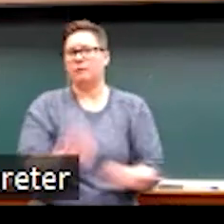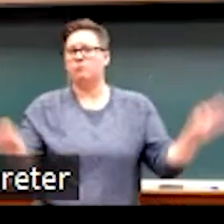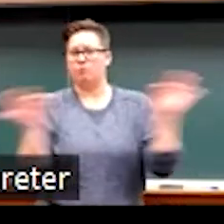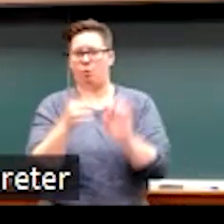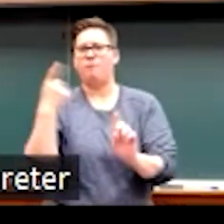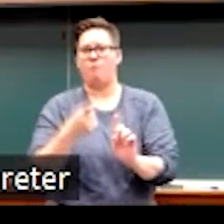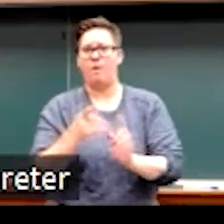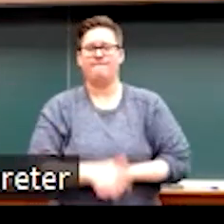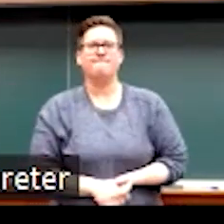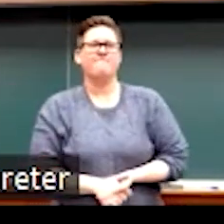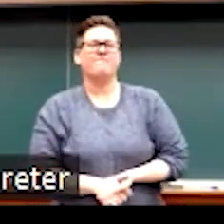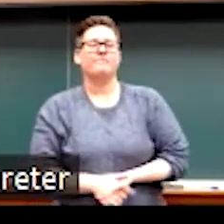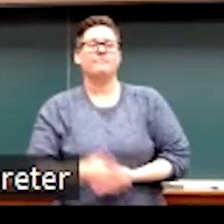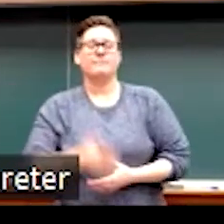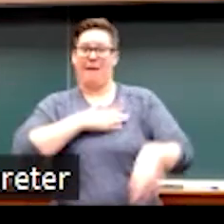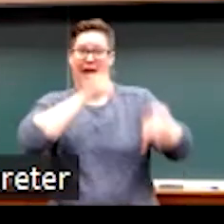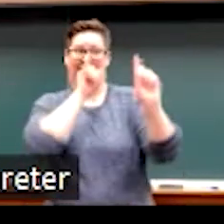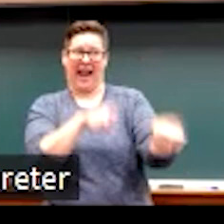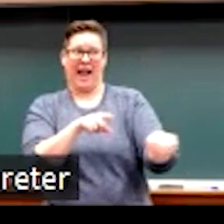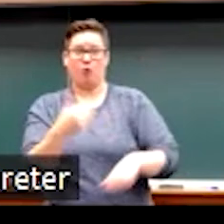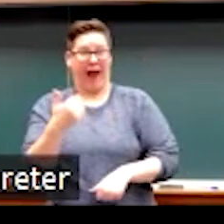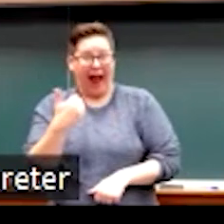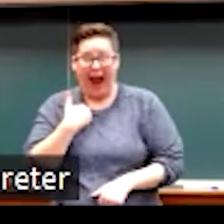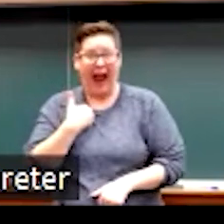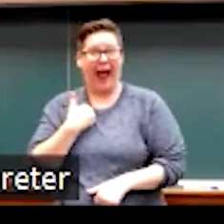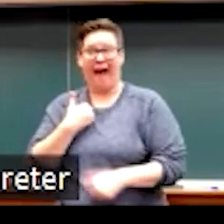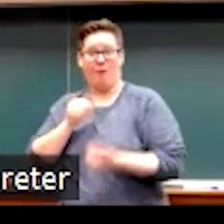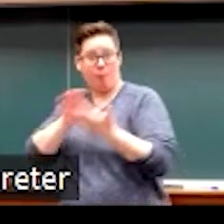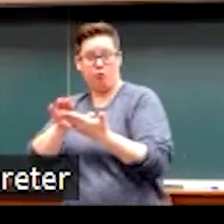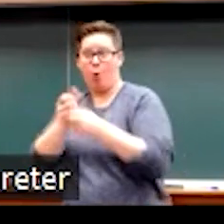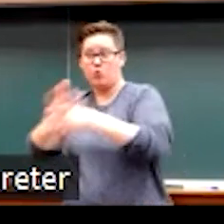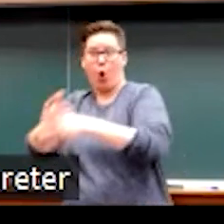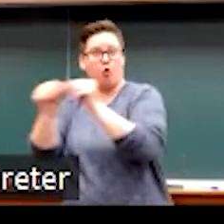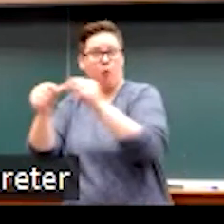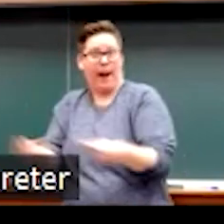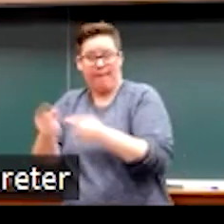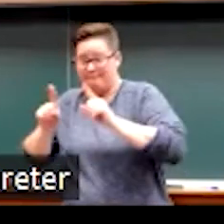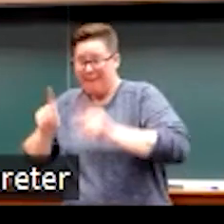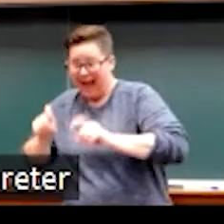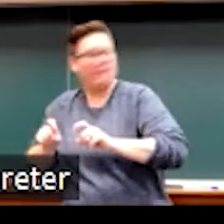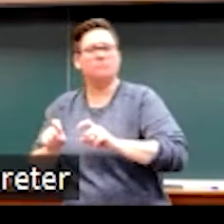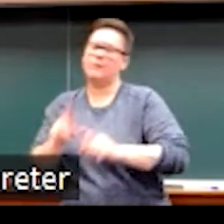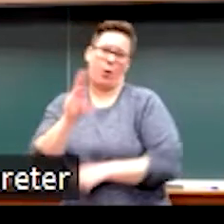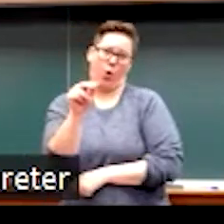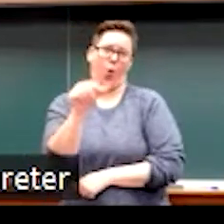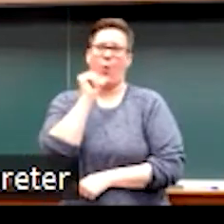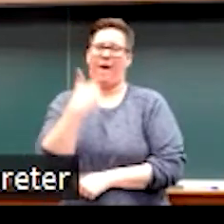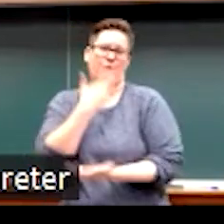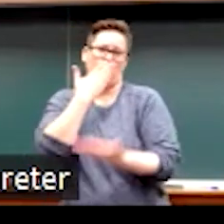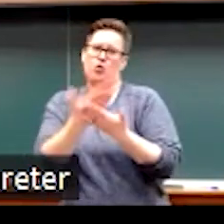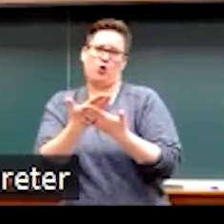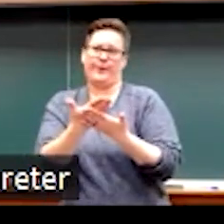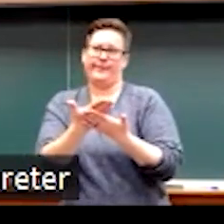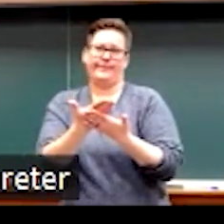to make. The answer to your question of is there one is basically no. There is no great analog